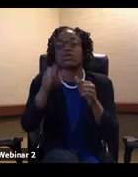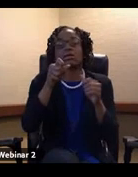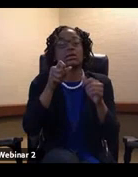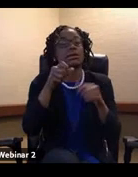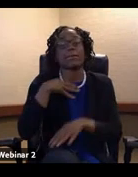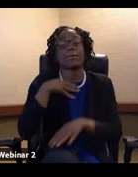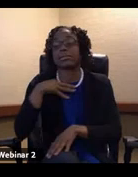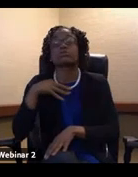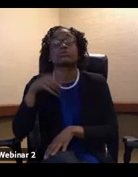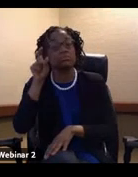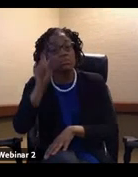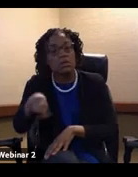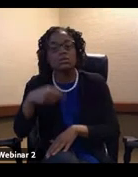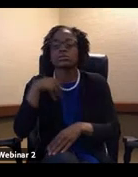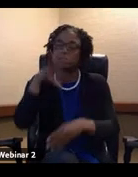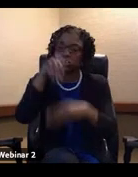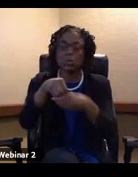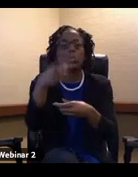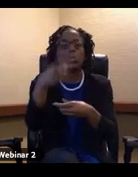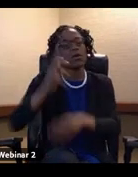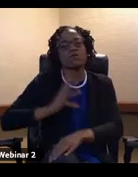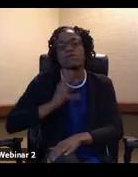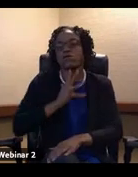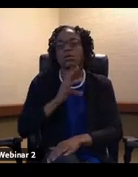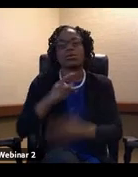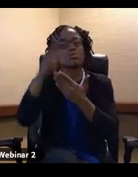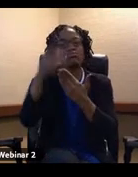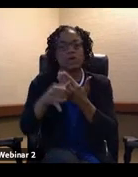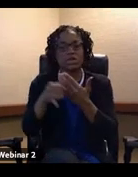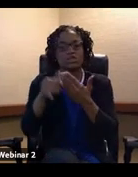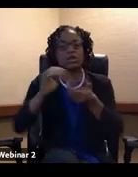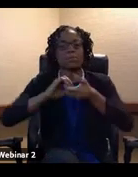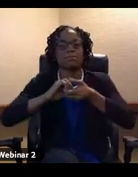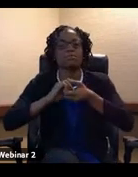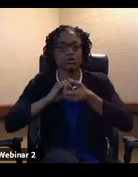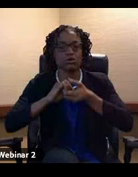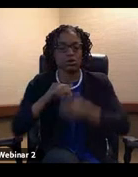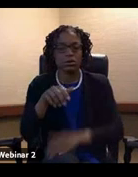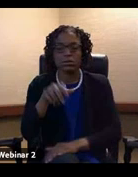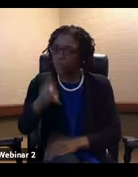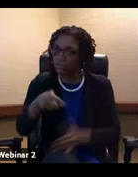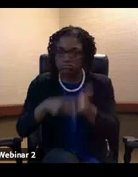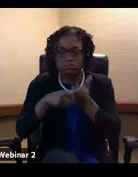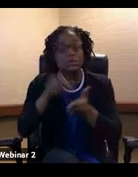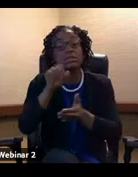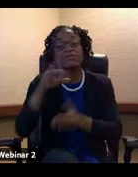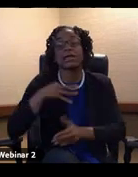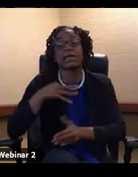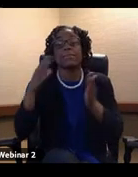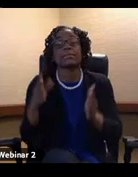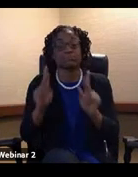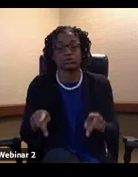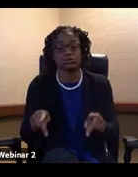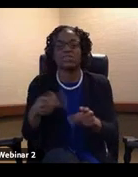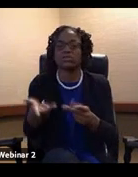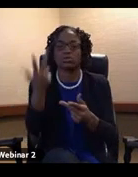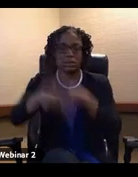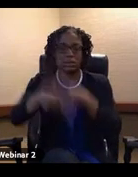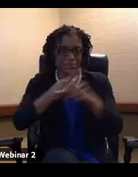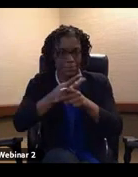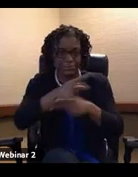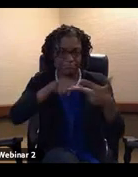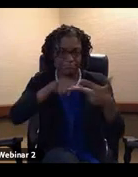Every application must include at least 1 formal project partner. This is a requirement. If the applicant, there are